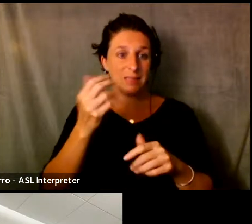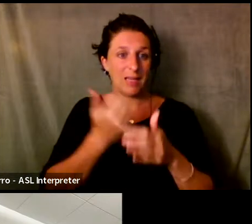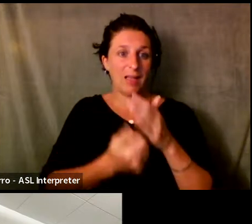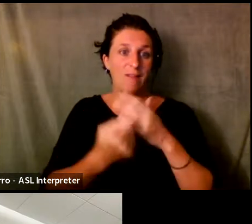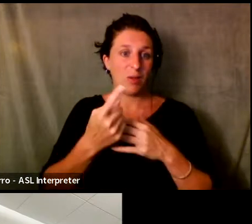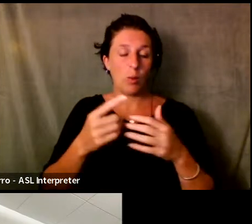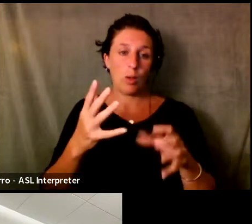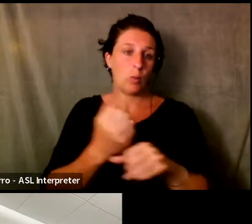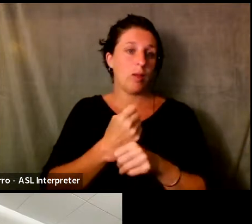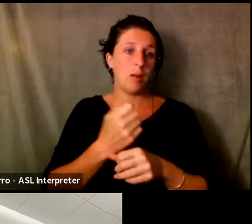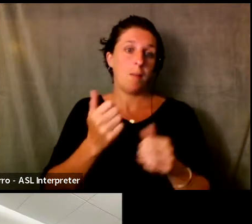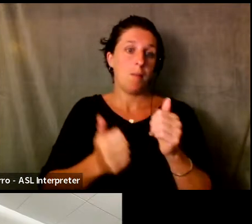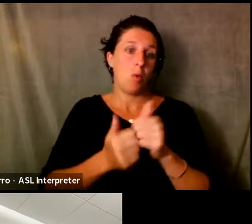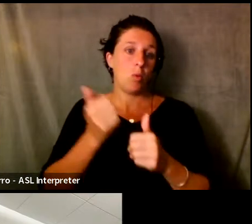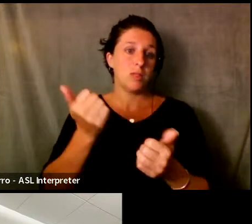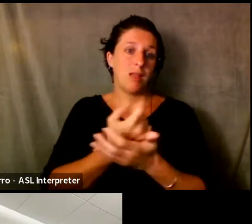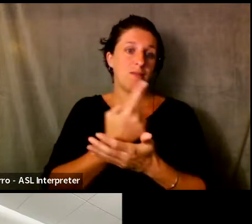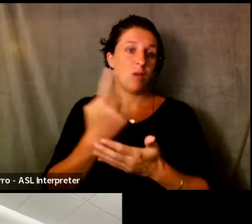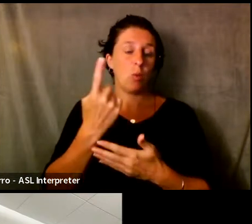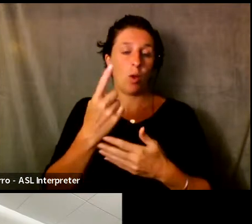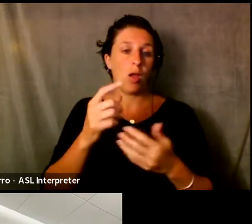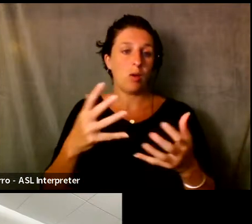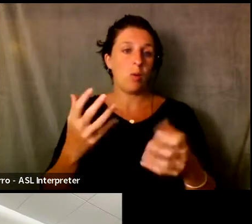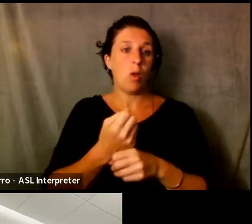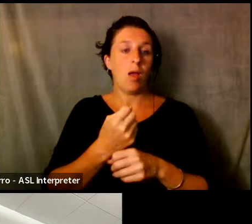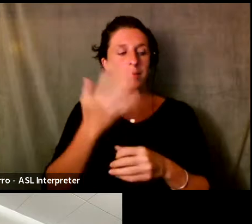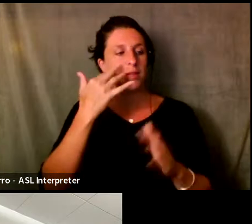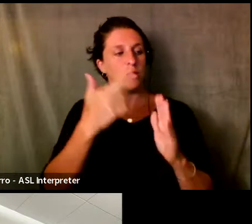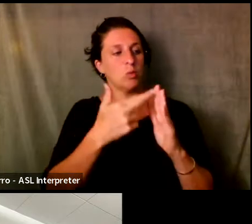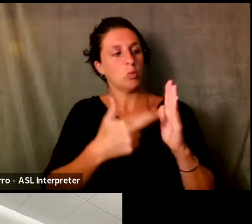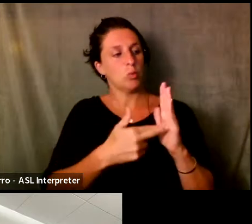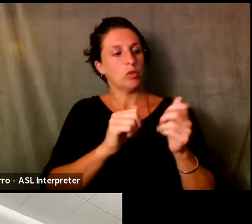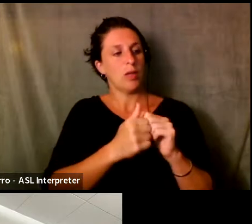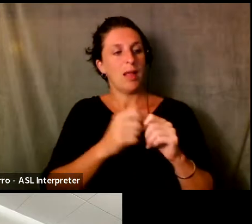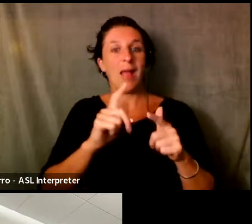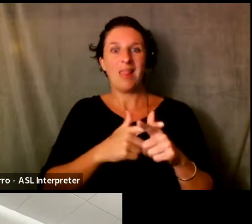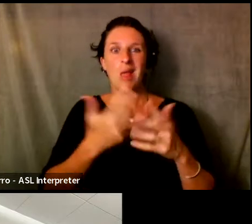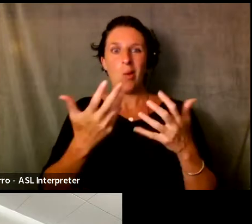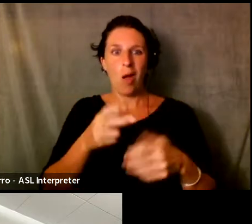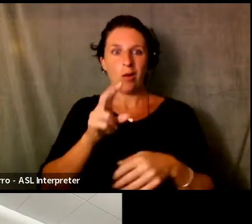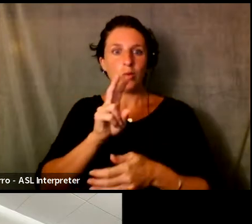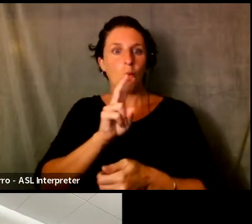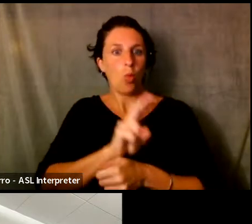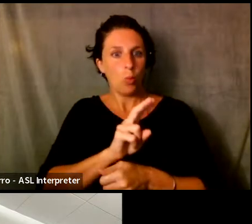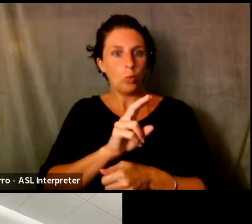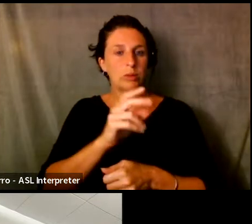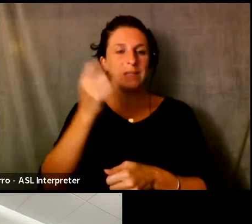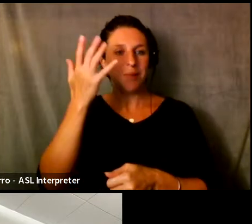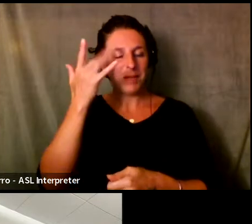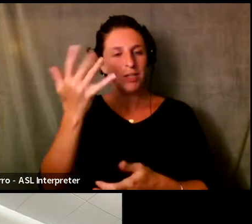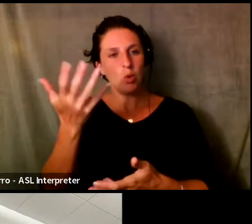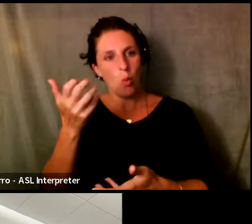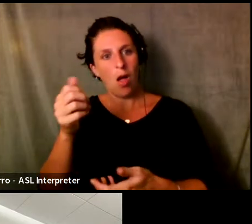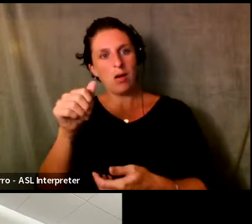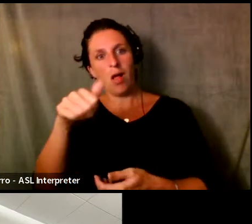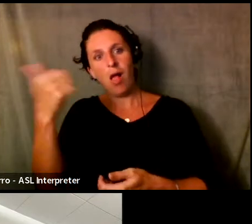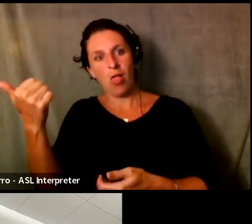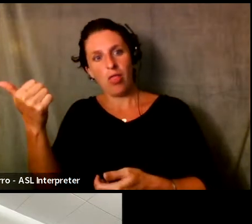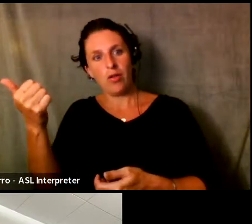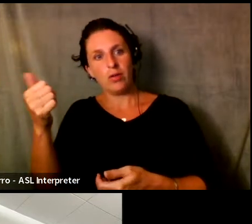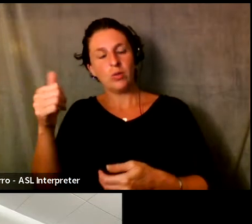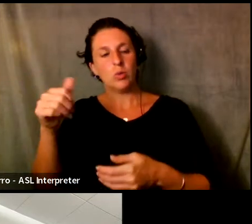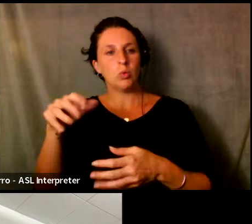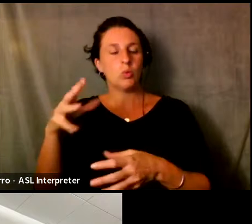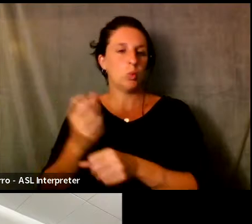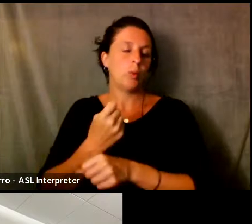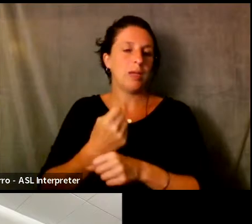won because of the way the rules had changed. And then you went around and you wanted to lose because you wanted others to win. So just everything. The first